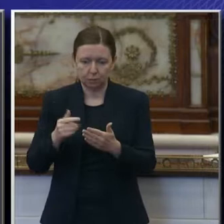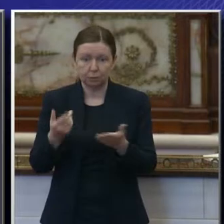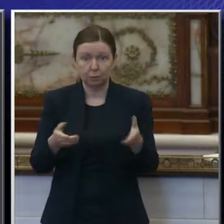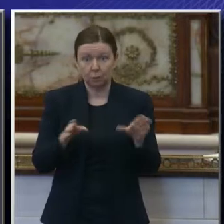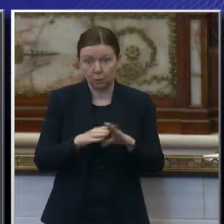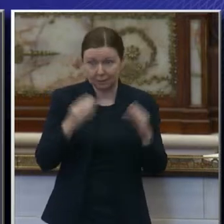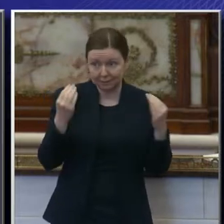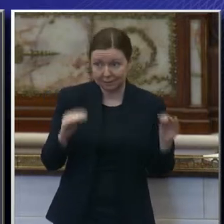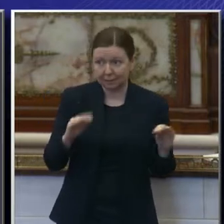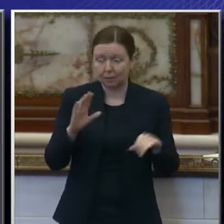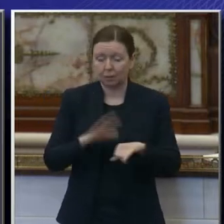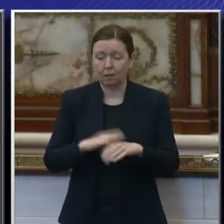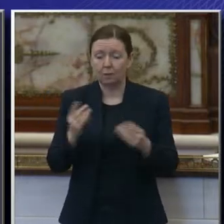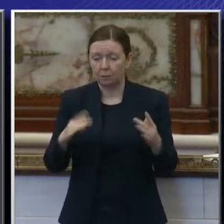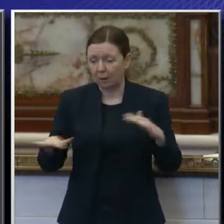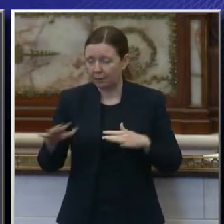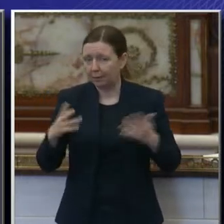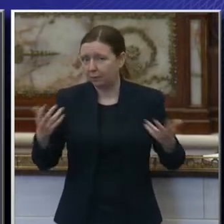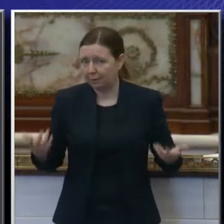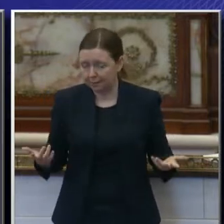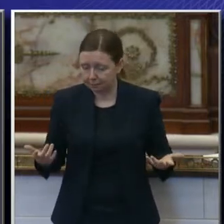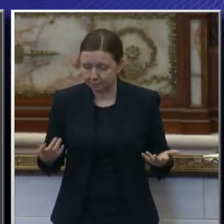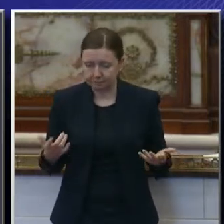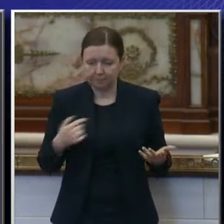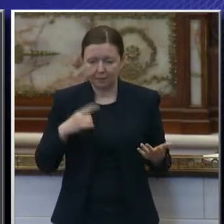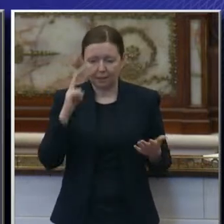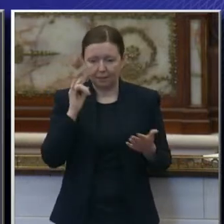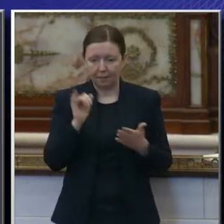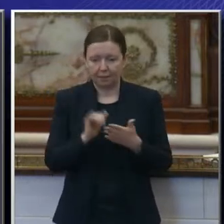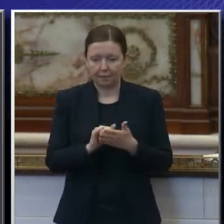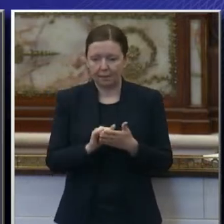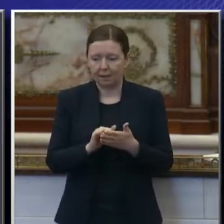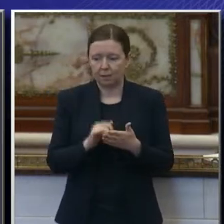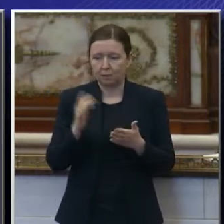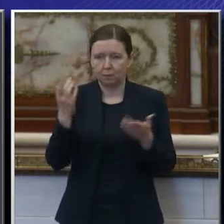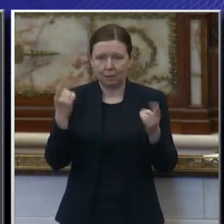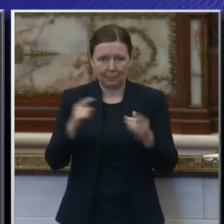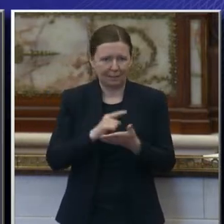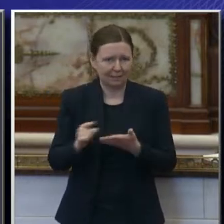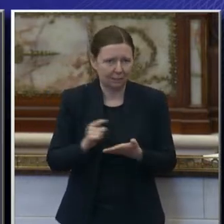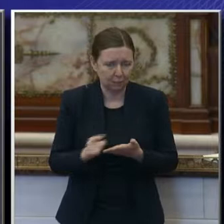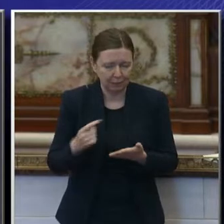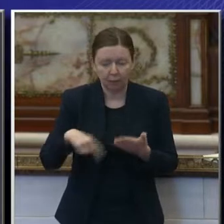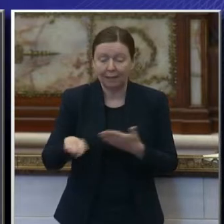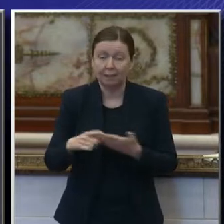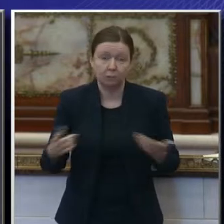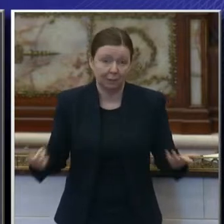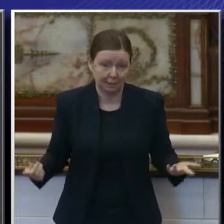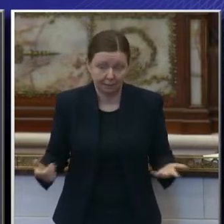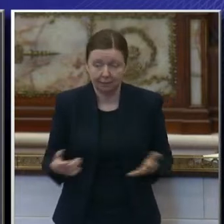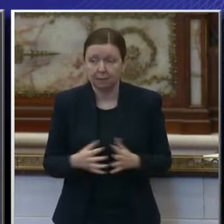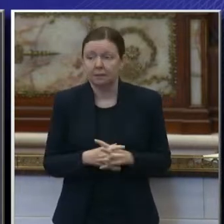closing on the property. Well, I thought that was going to be this week or next week.